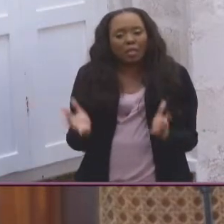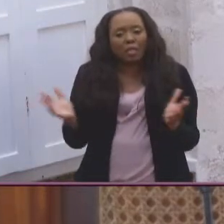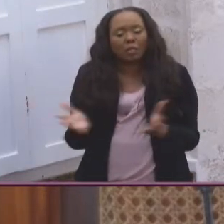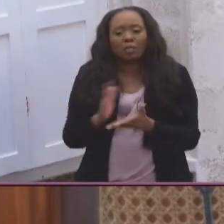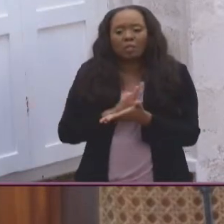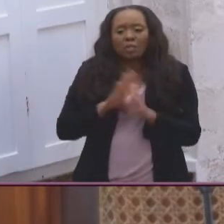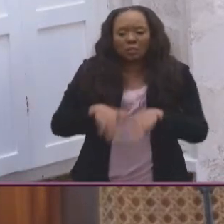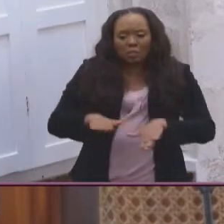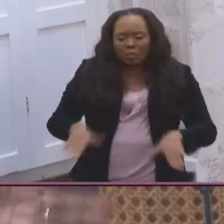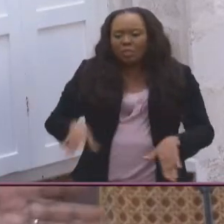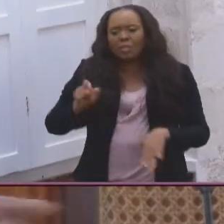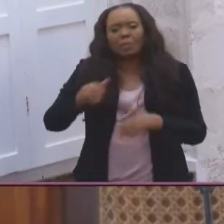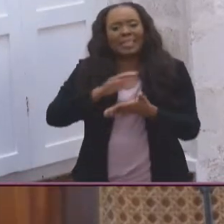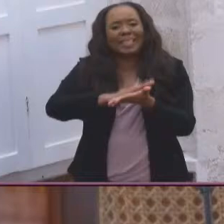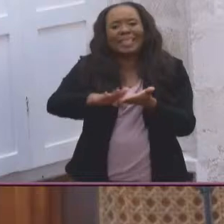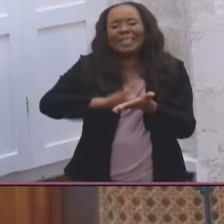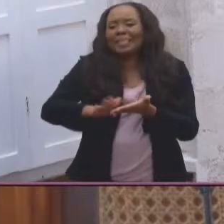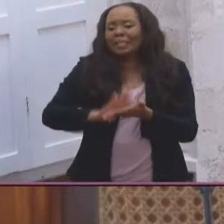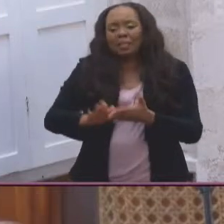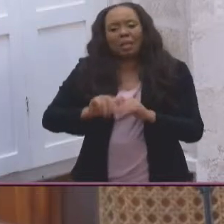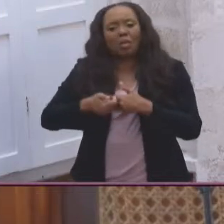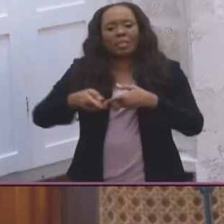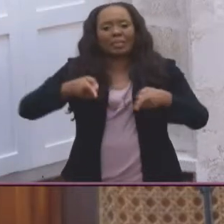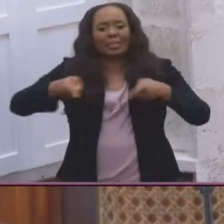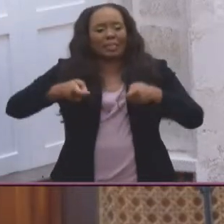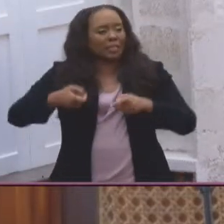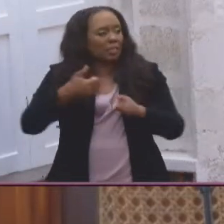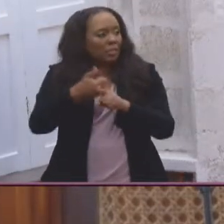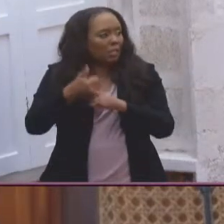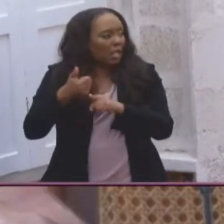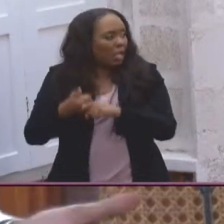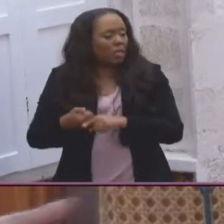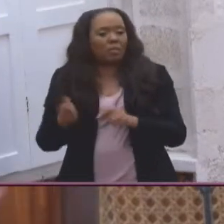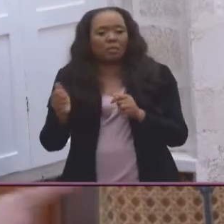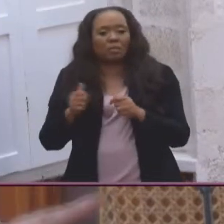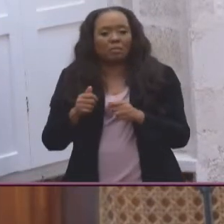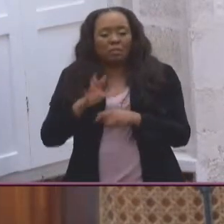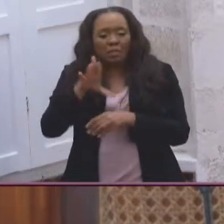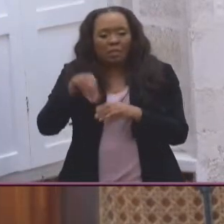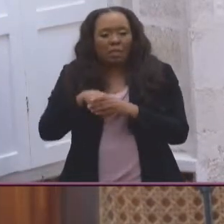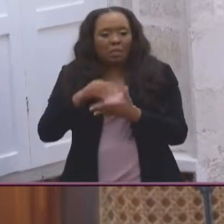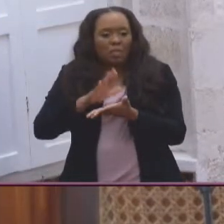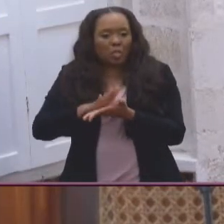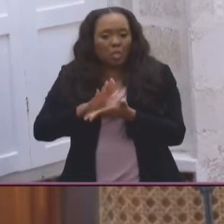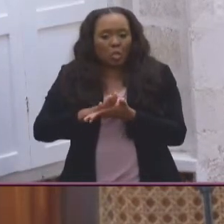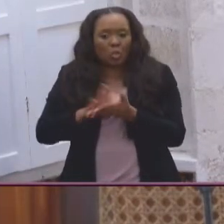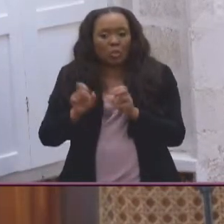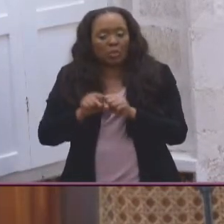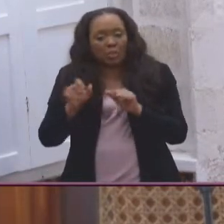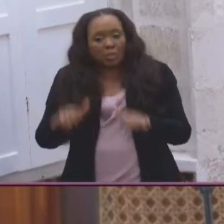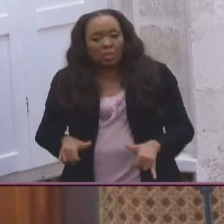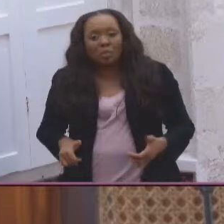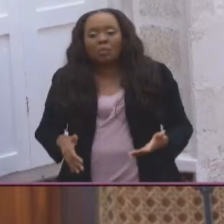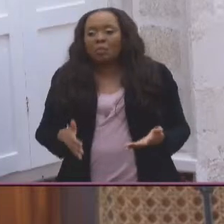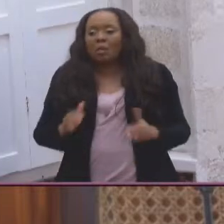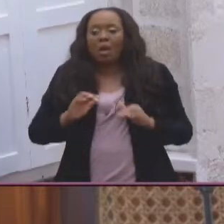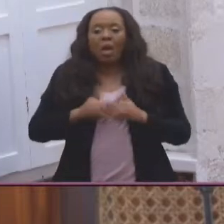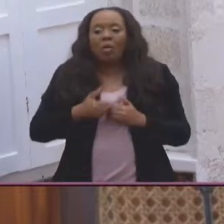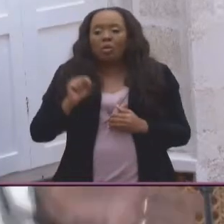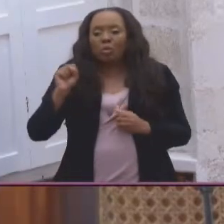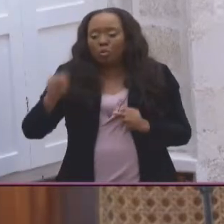clean in the way they manage themselves within the school system and how they deal with their waste and dispose